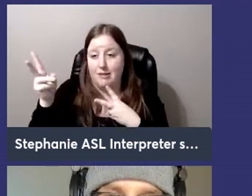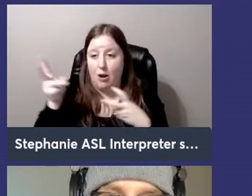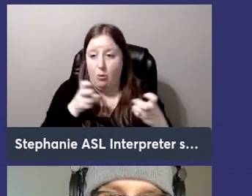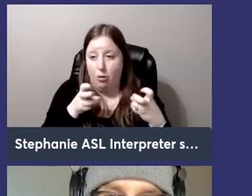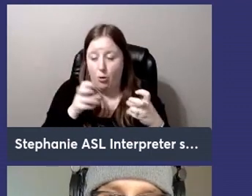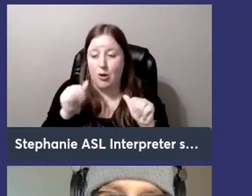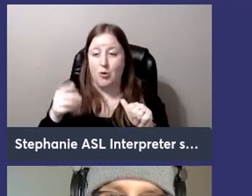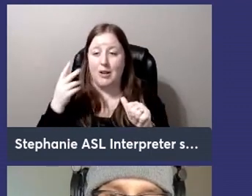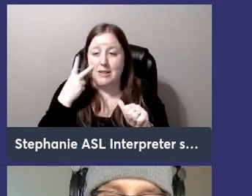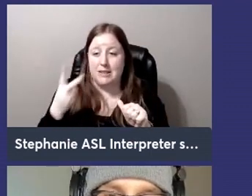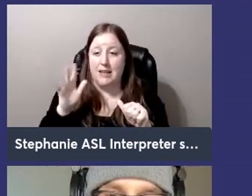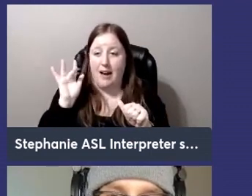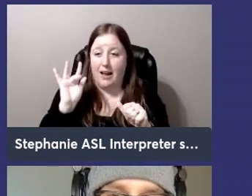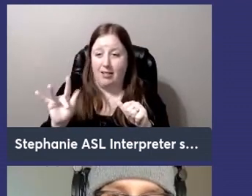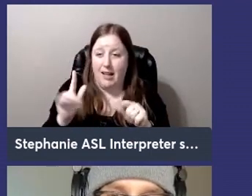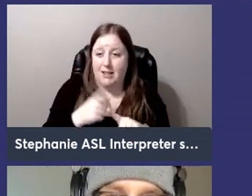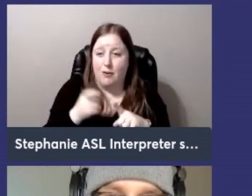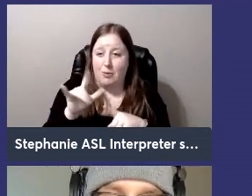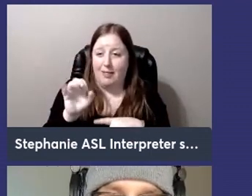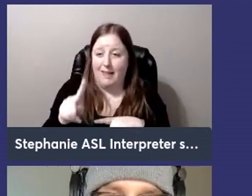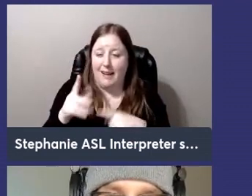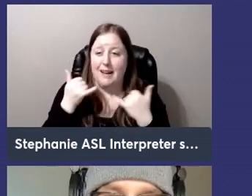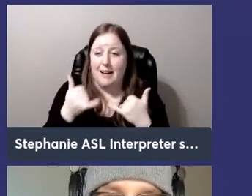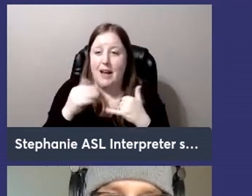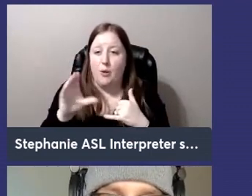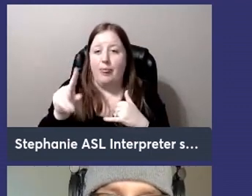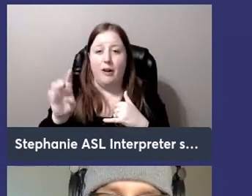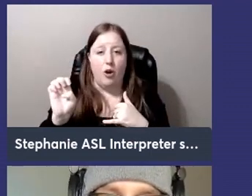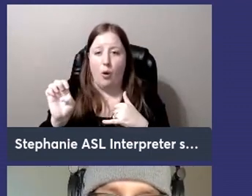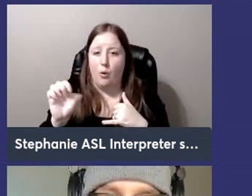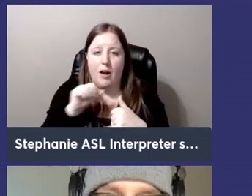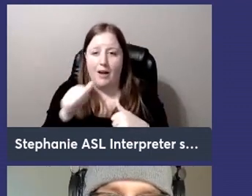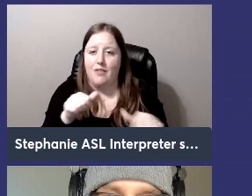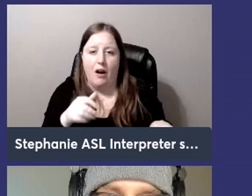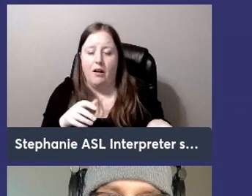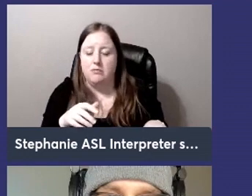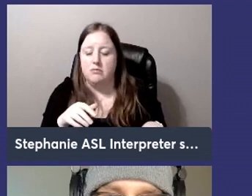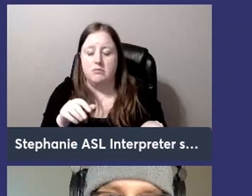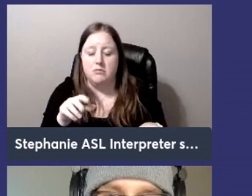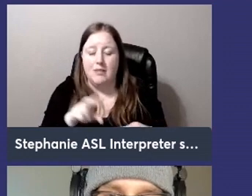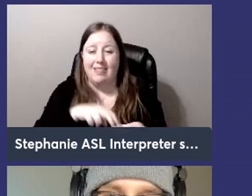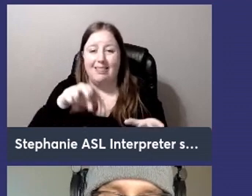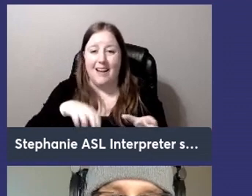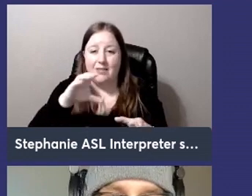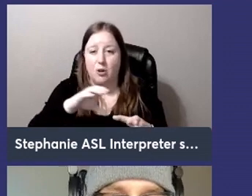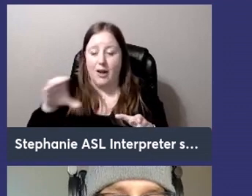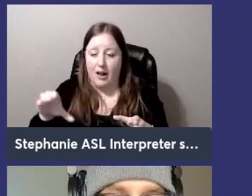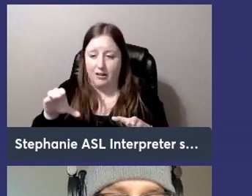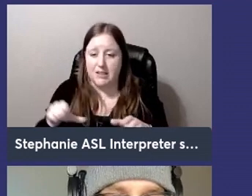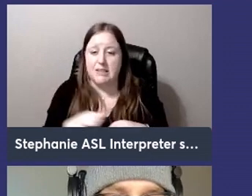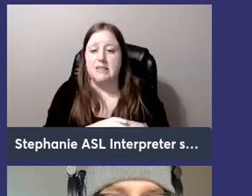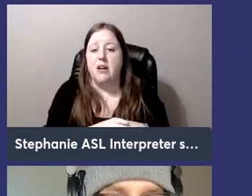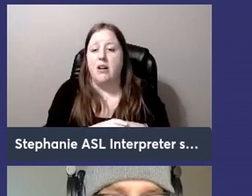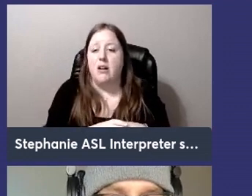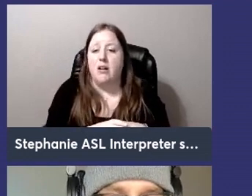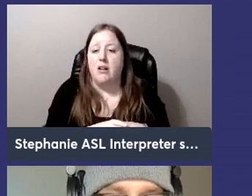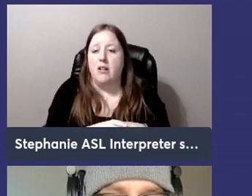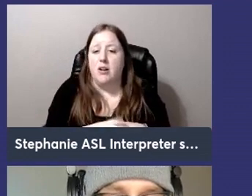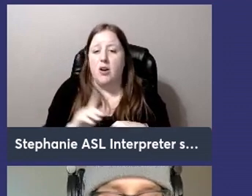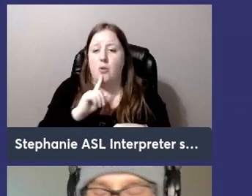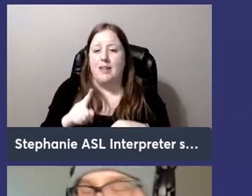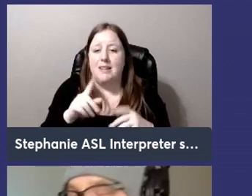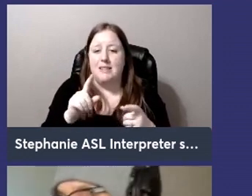see I clicked in from a link. I'm now in the source code. I haven't left CodeCatalyst. I joke that this is simple enough that even a PM can make this